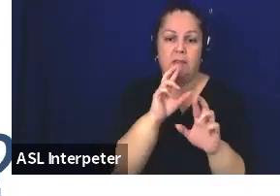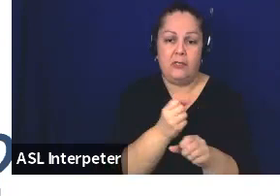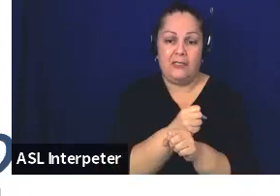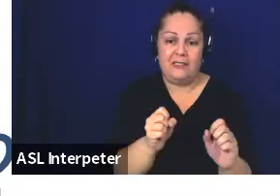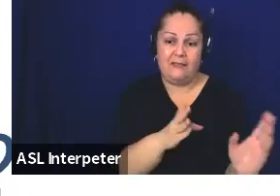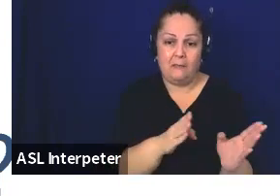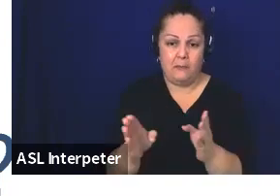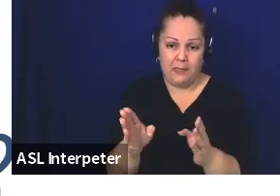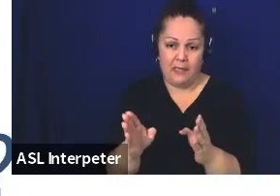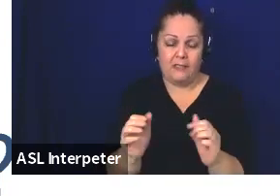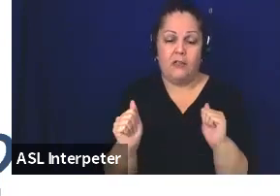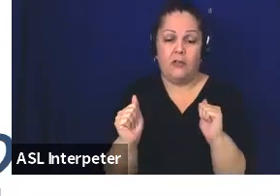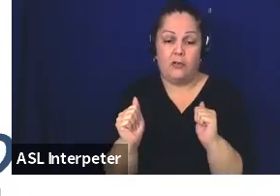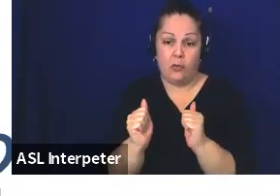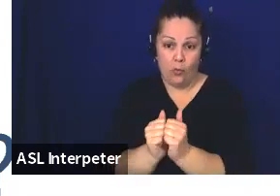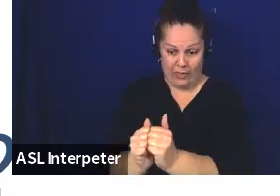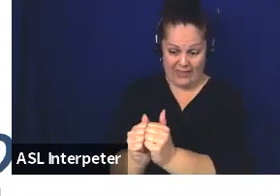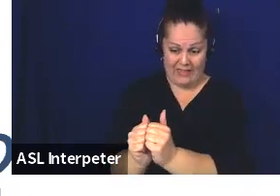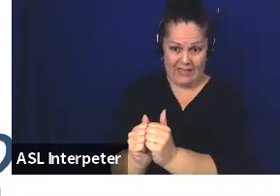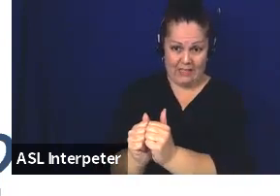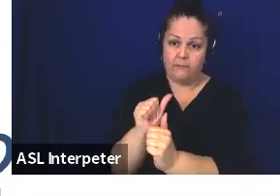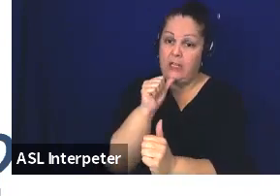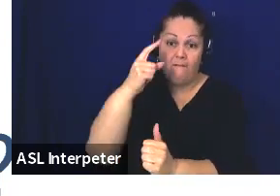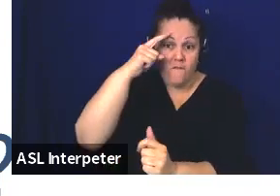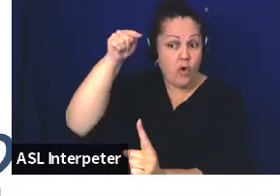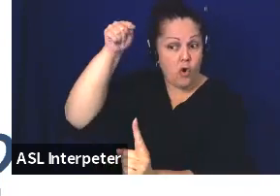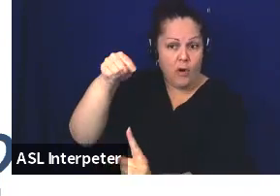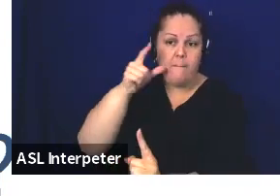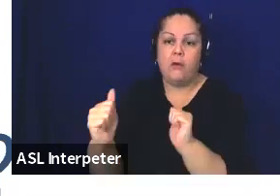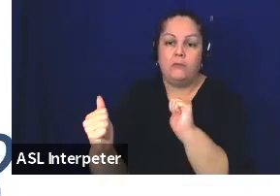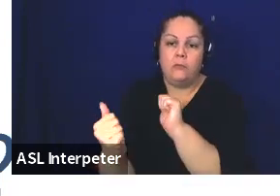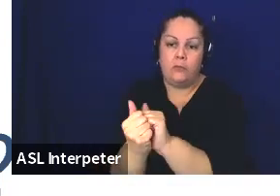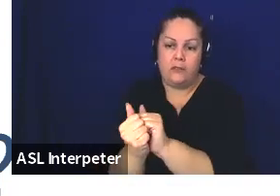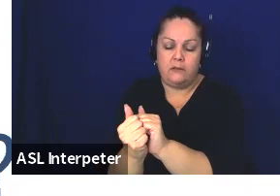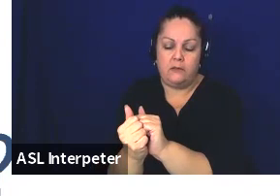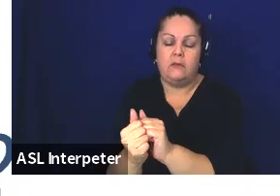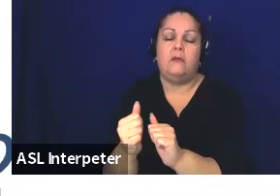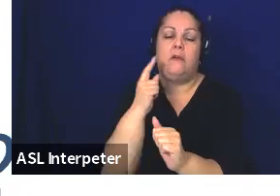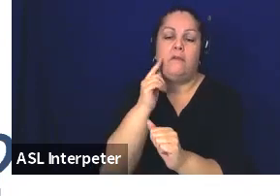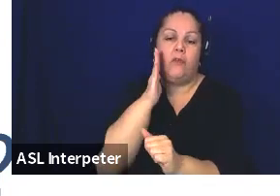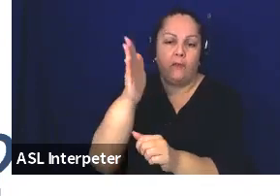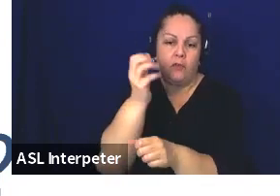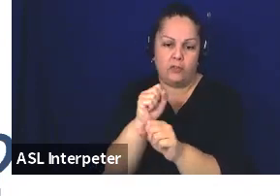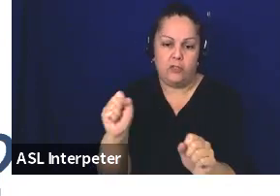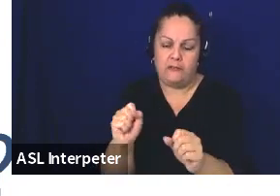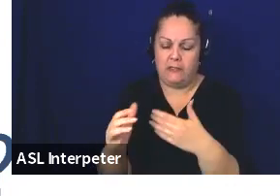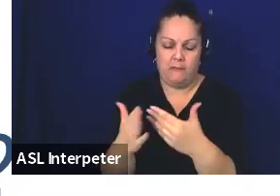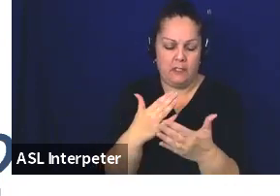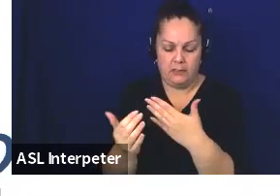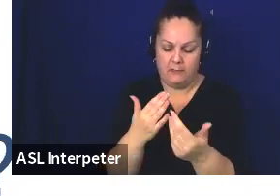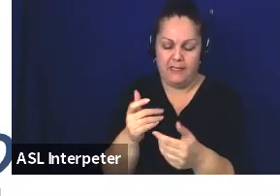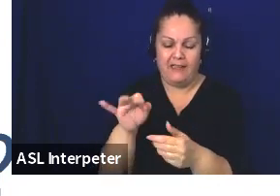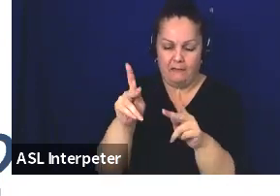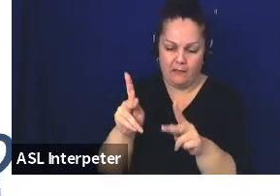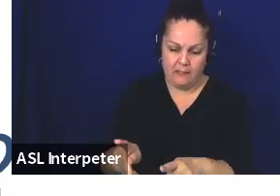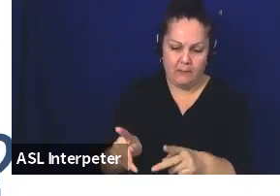plans with, not for, an individual to plan for safety, for future safety, regardless of if the